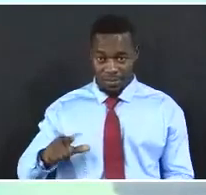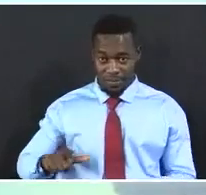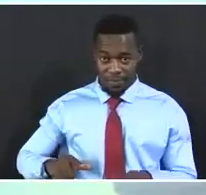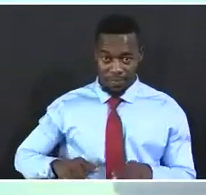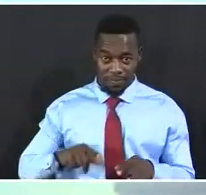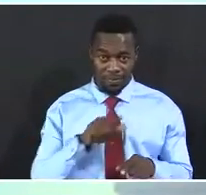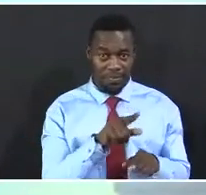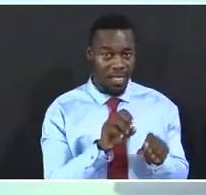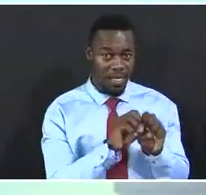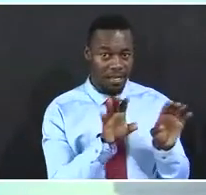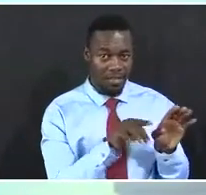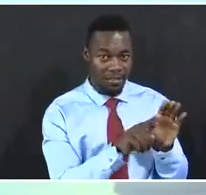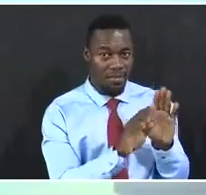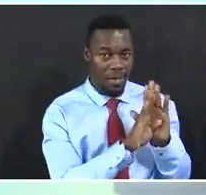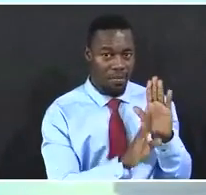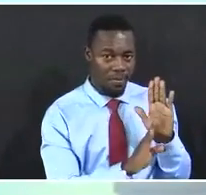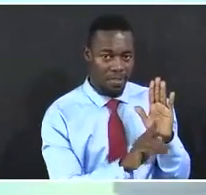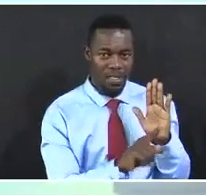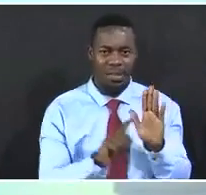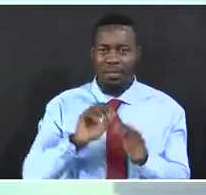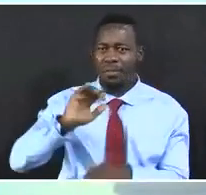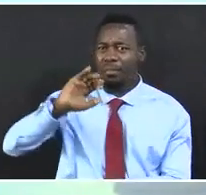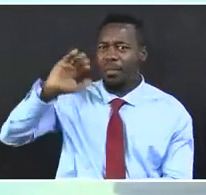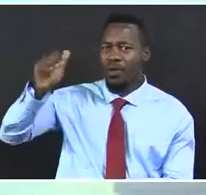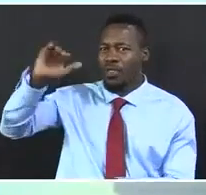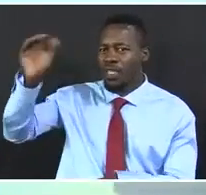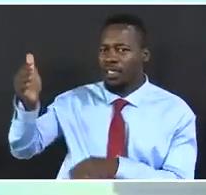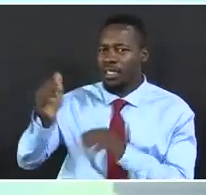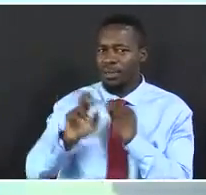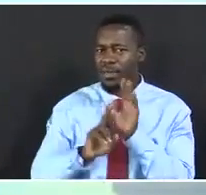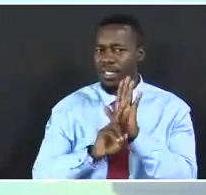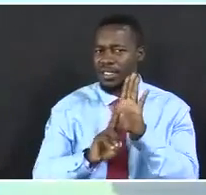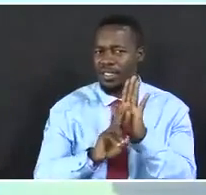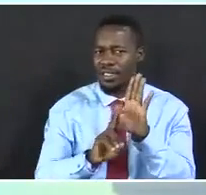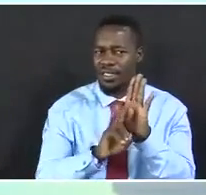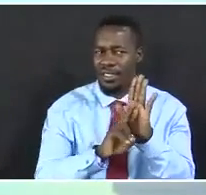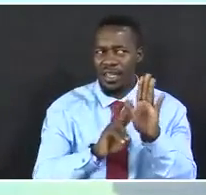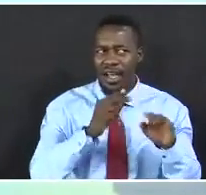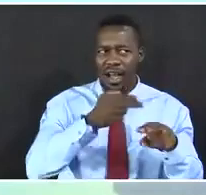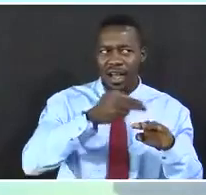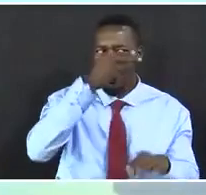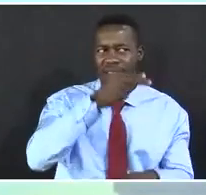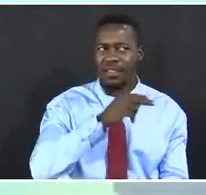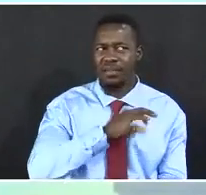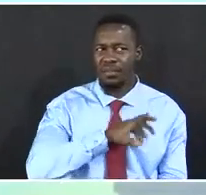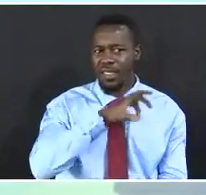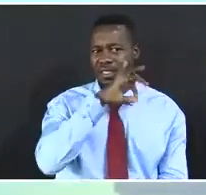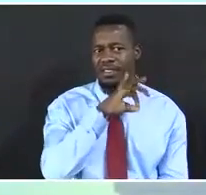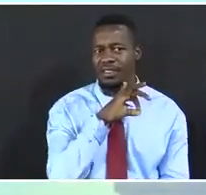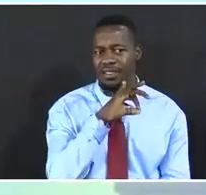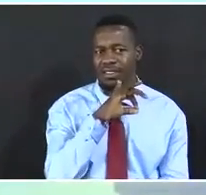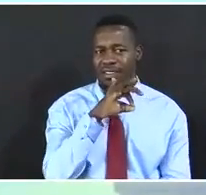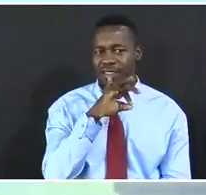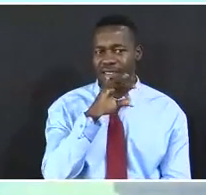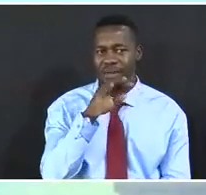higher spiritual ground. It represents some higher spiritual ground which brings us